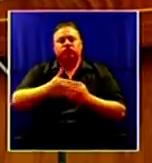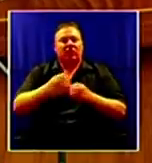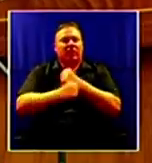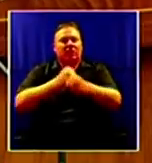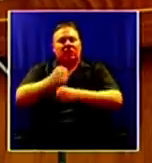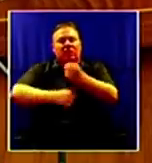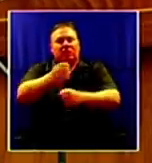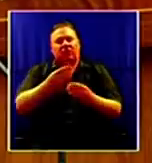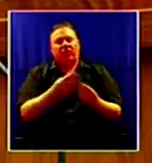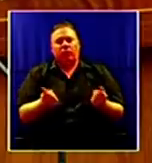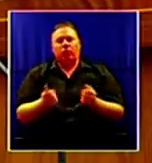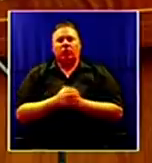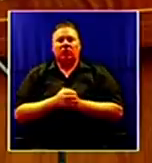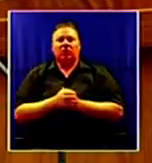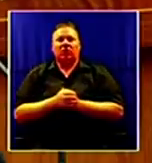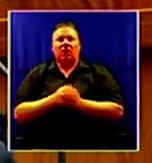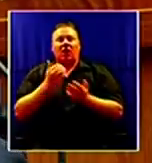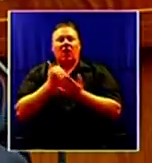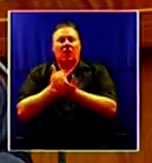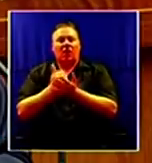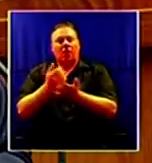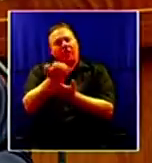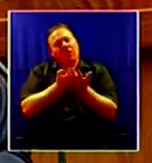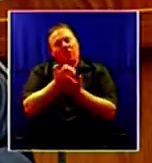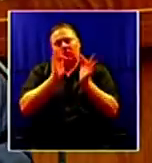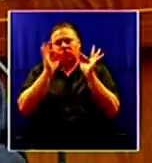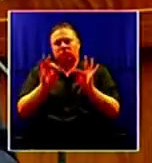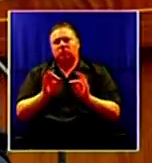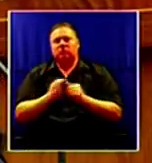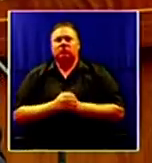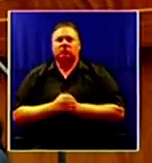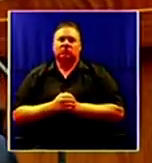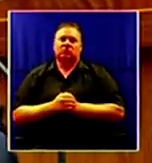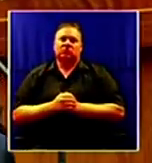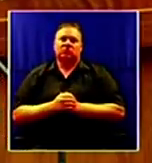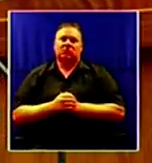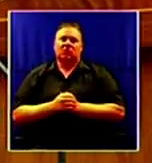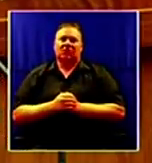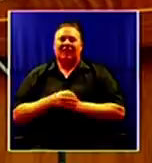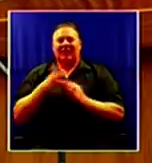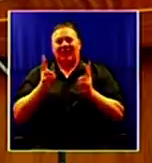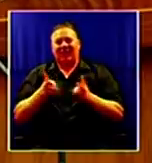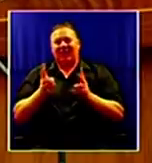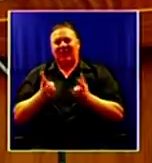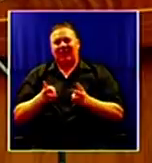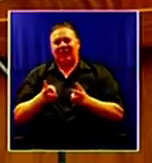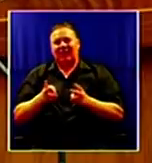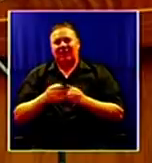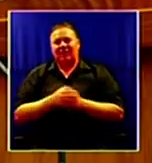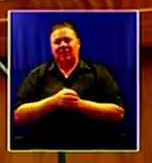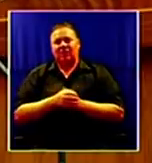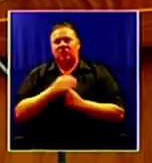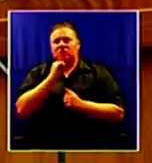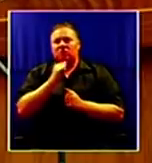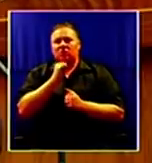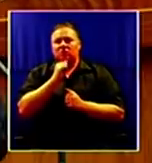reconstruction and recovery program. Now, this, once again, I must say, is not an austerity budget.